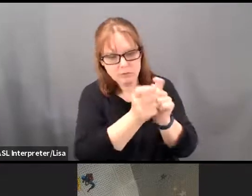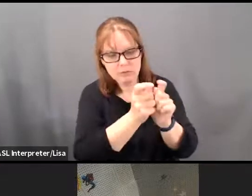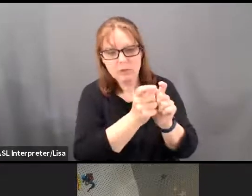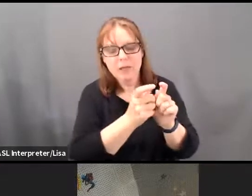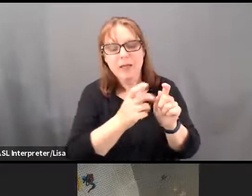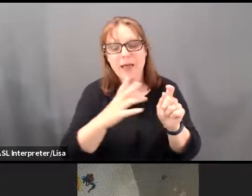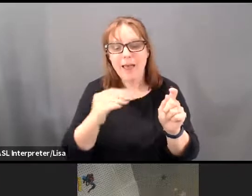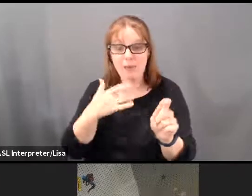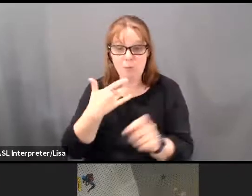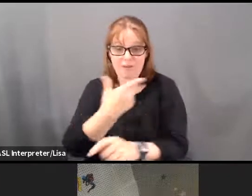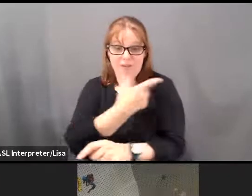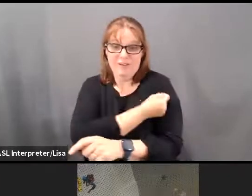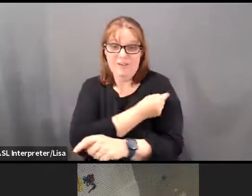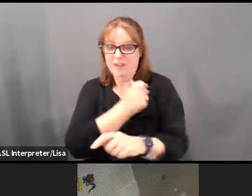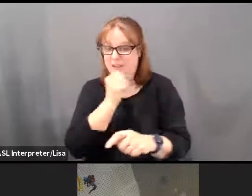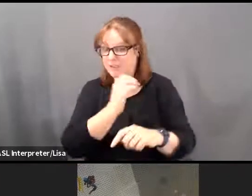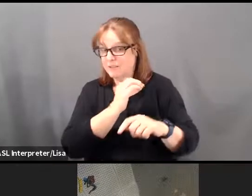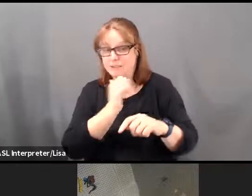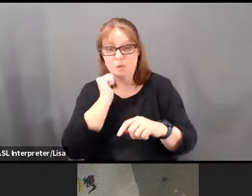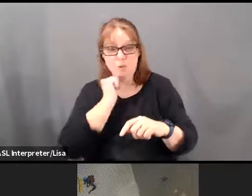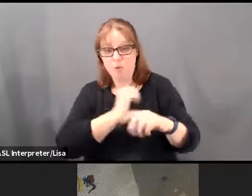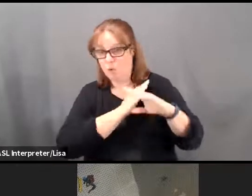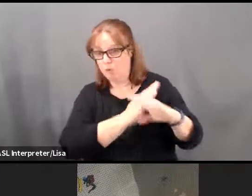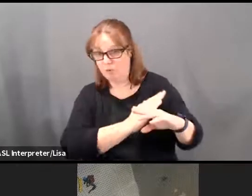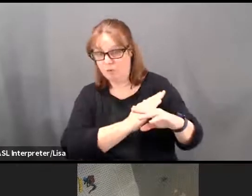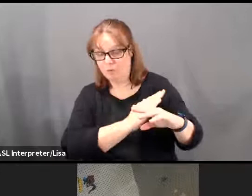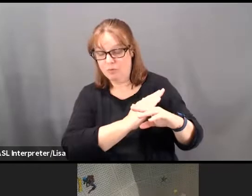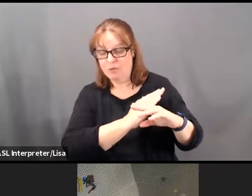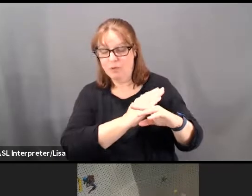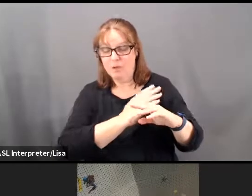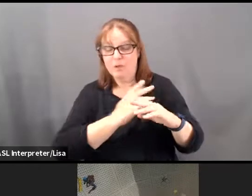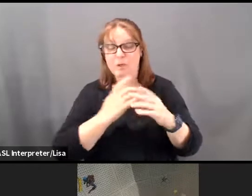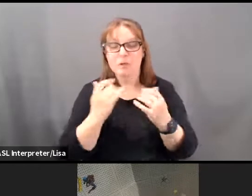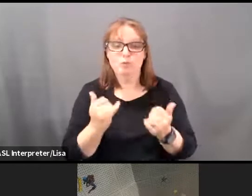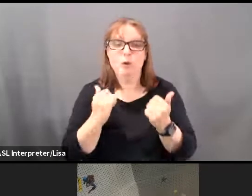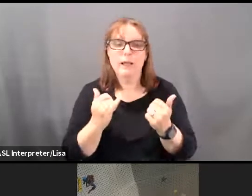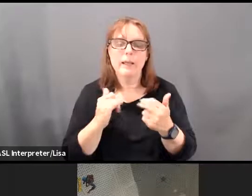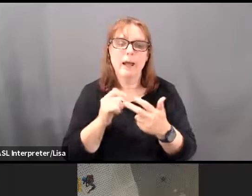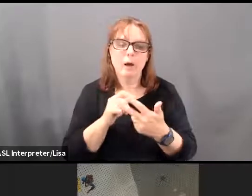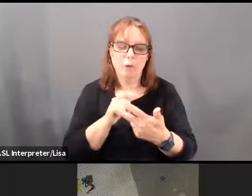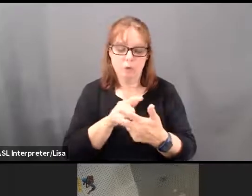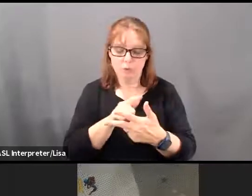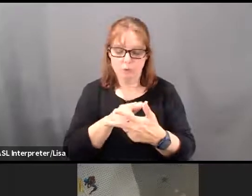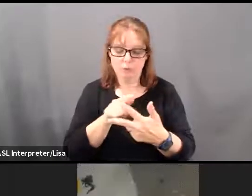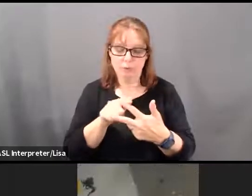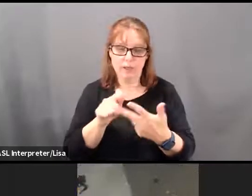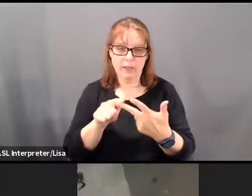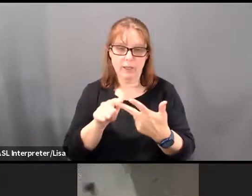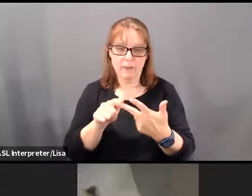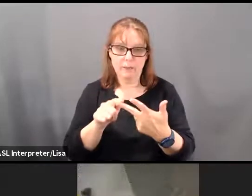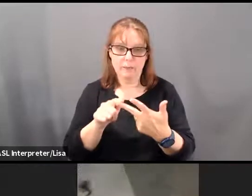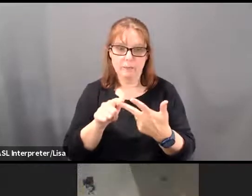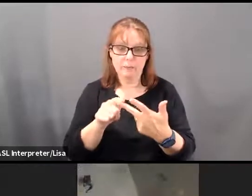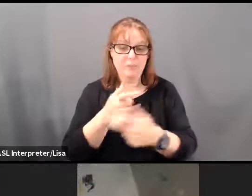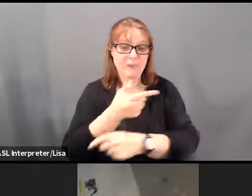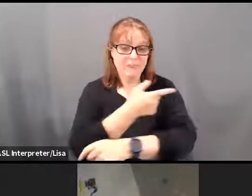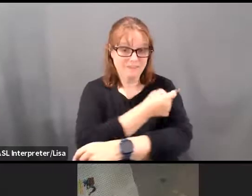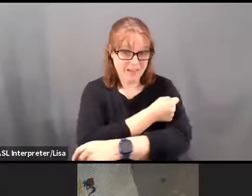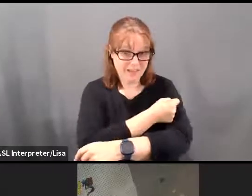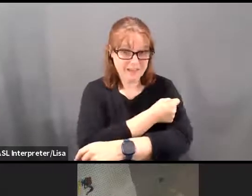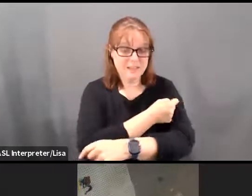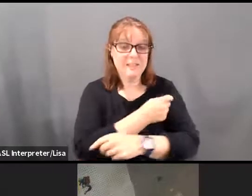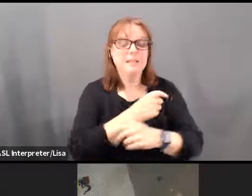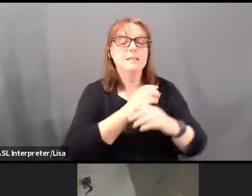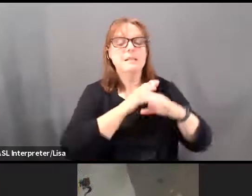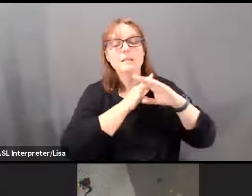and right now, the variants of concern that are in the United States, the 3 that are most common, the vaccines all give really good